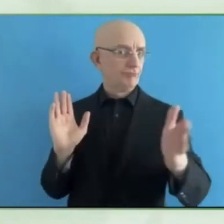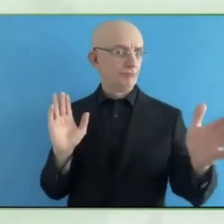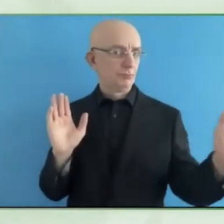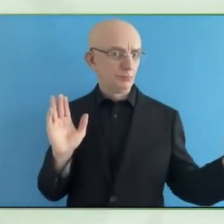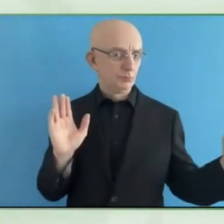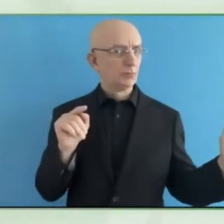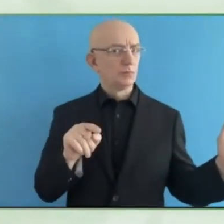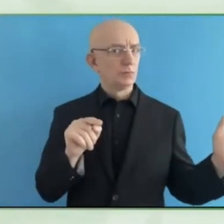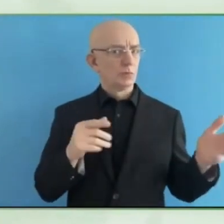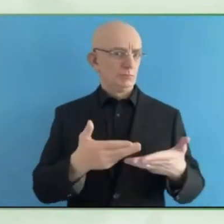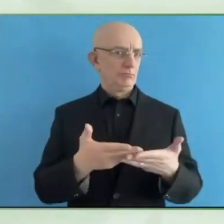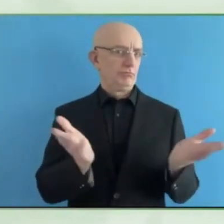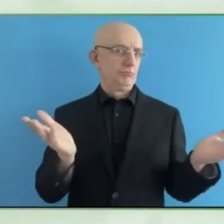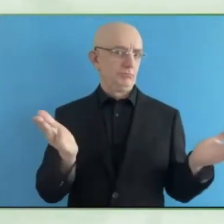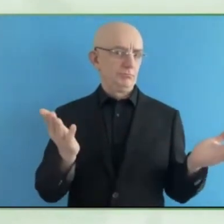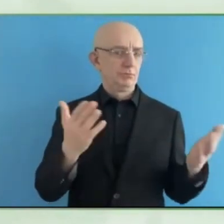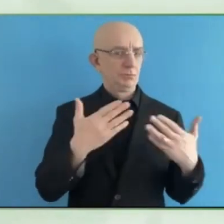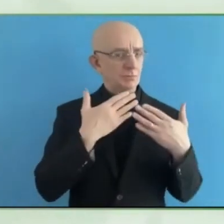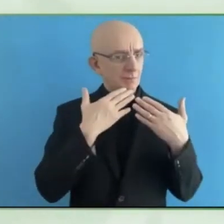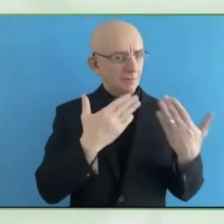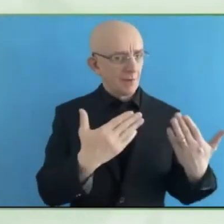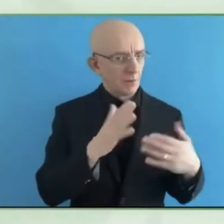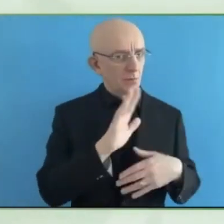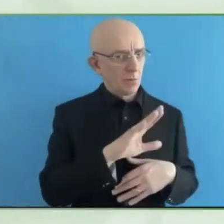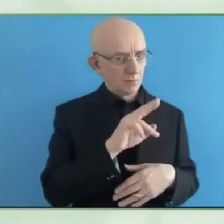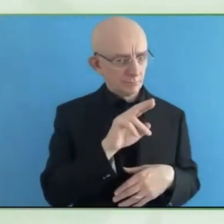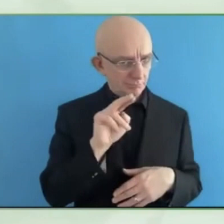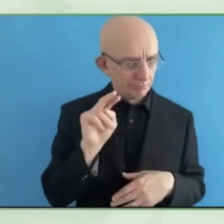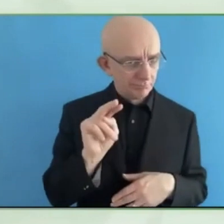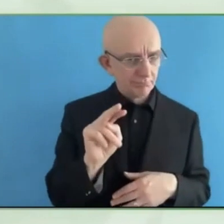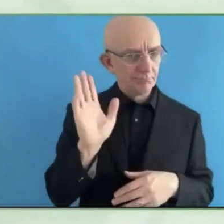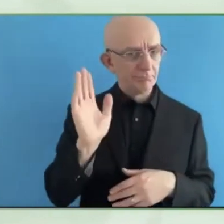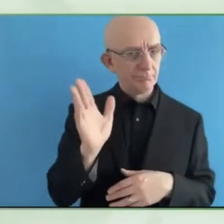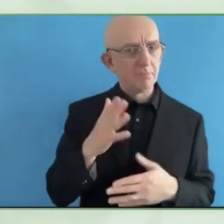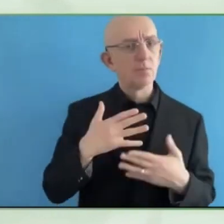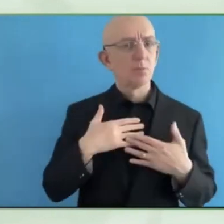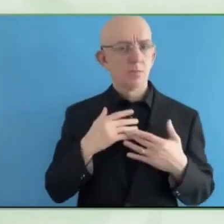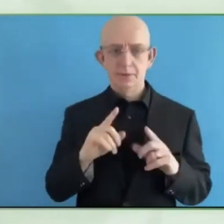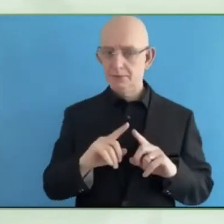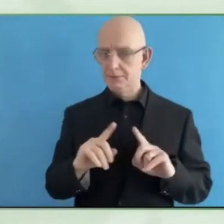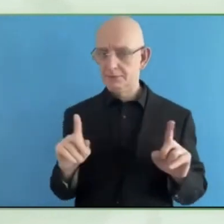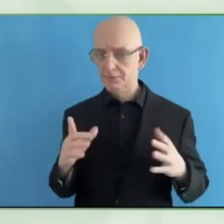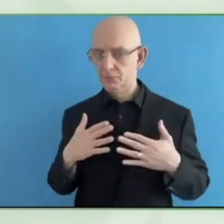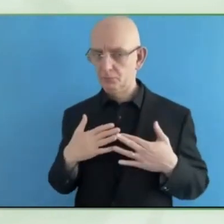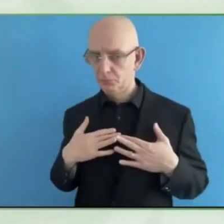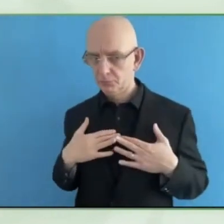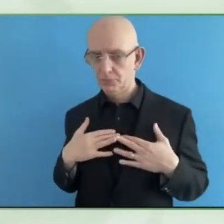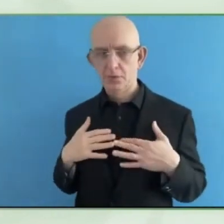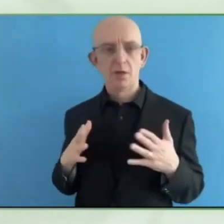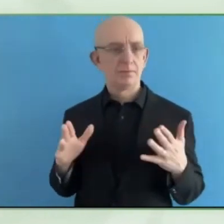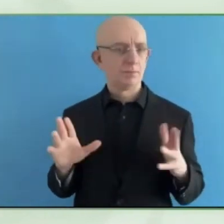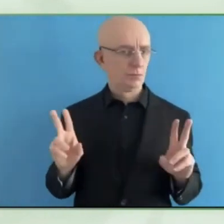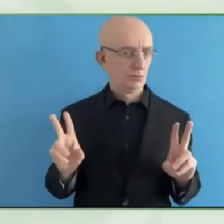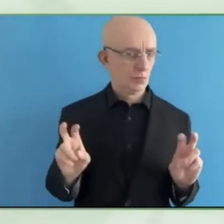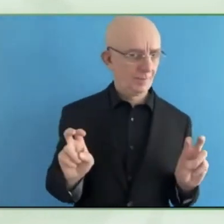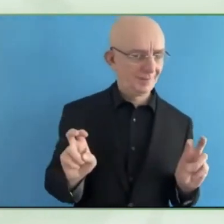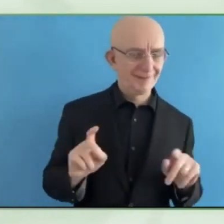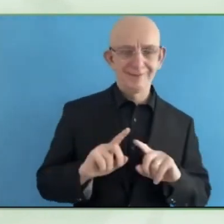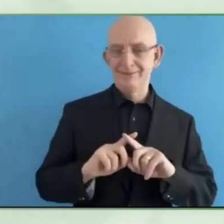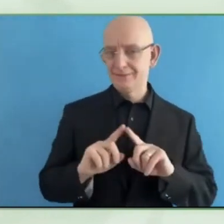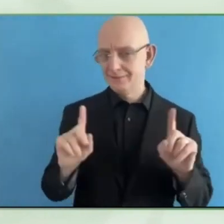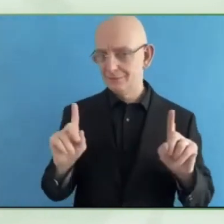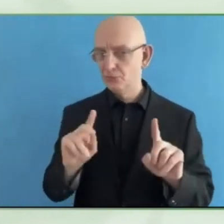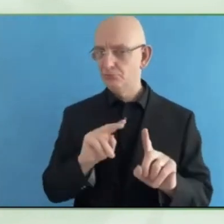company and my personal professional career comes from IT, so I'm dealing with internet when it was a tiny little